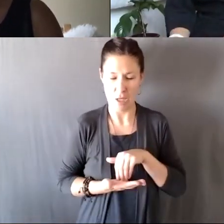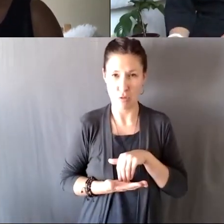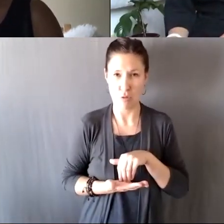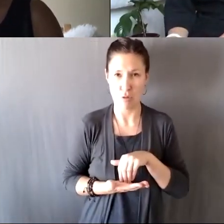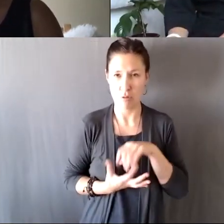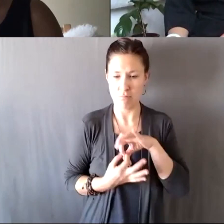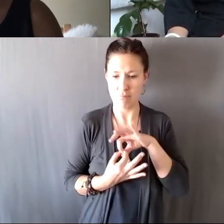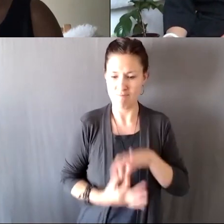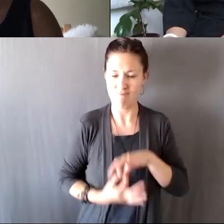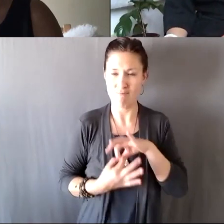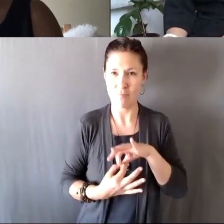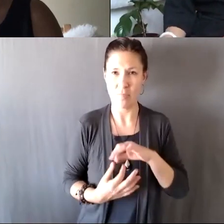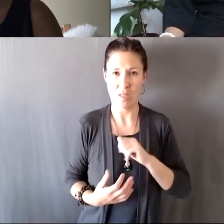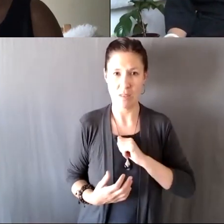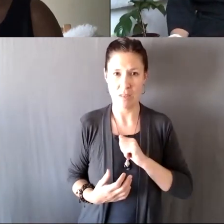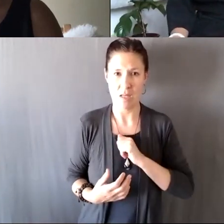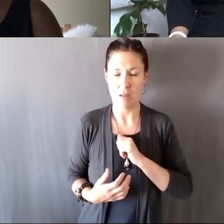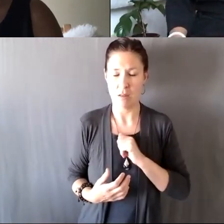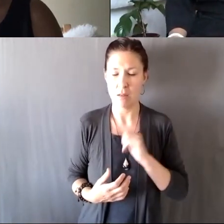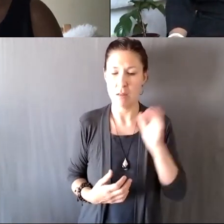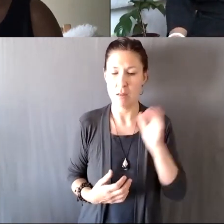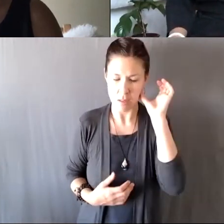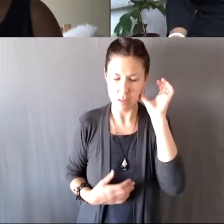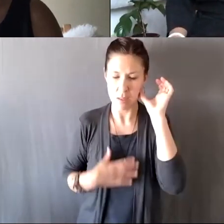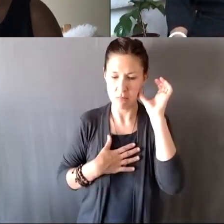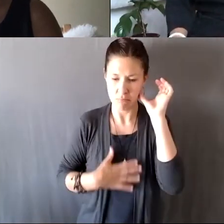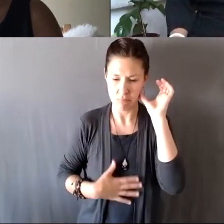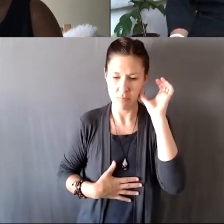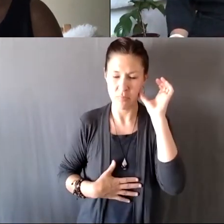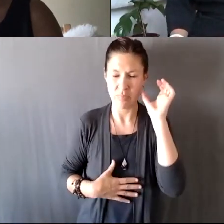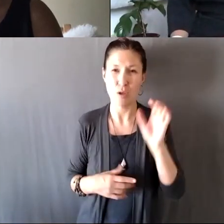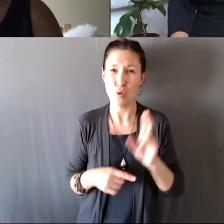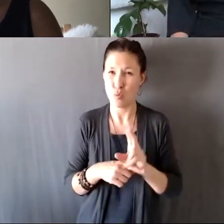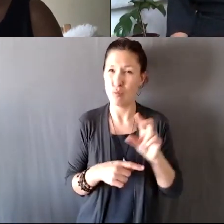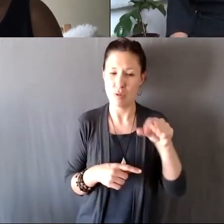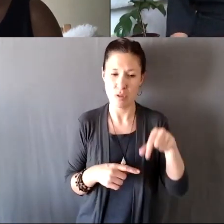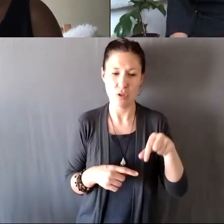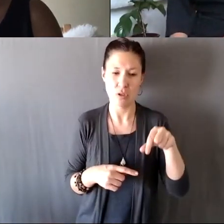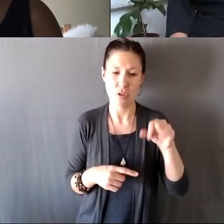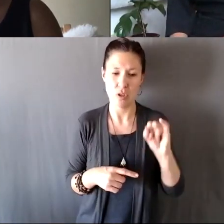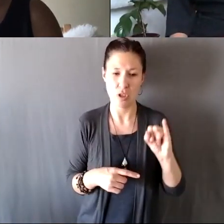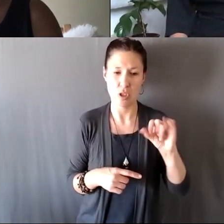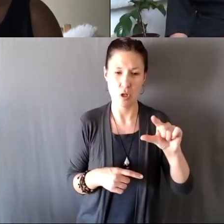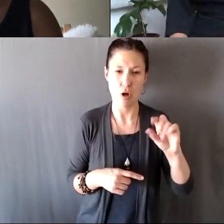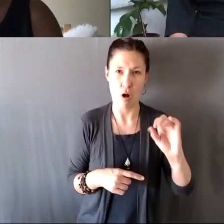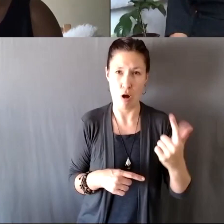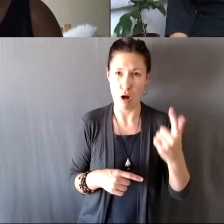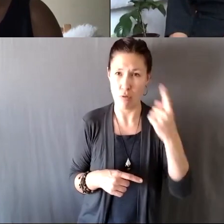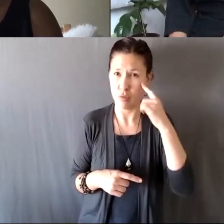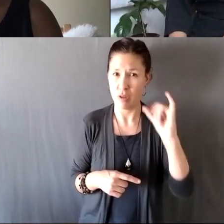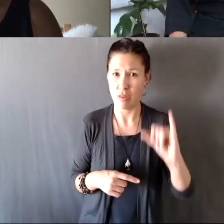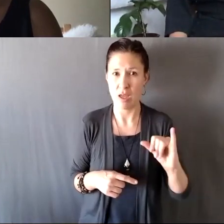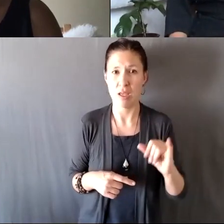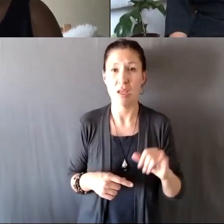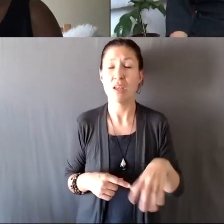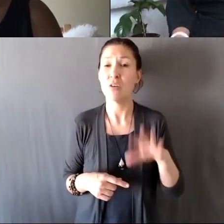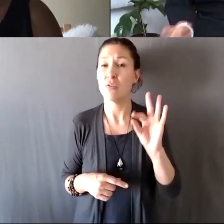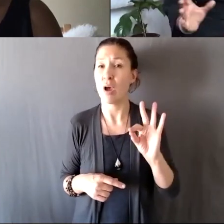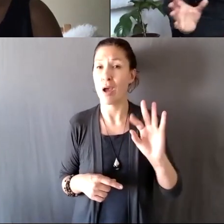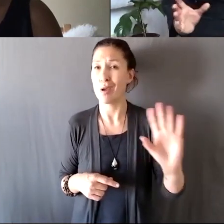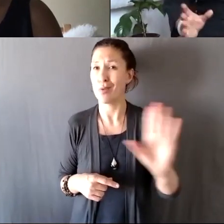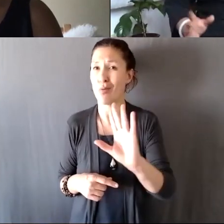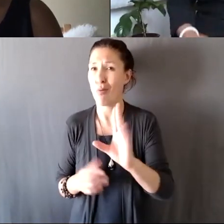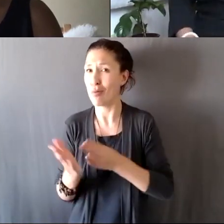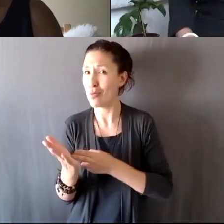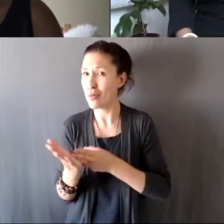can feel yourself and you listen to yourself, you find your truths, you find your reality, and